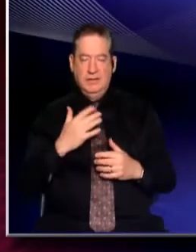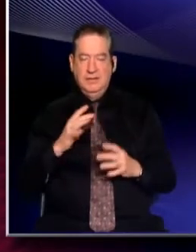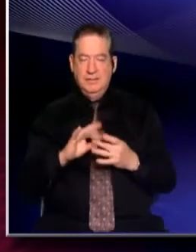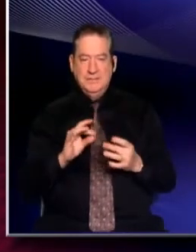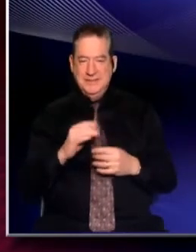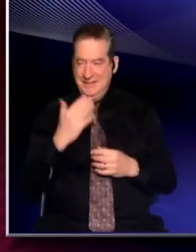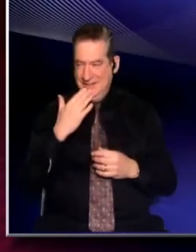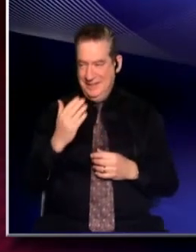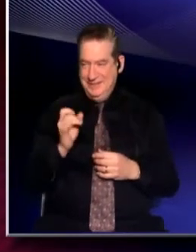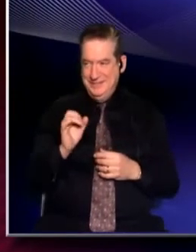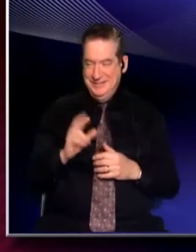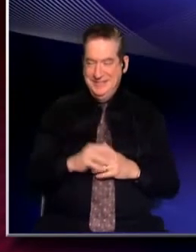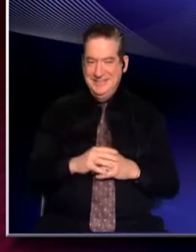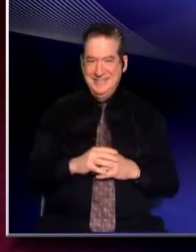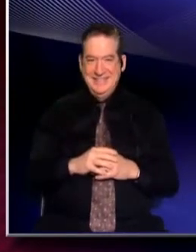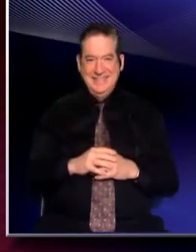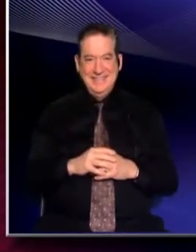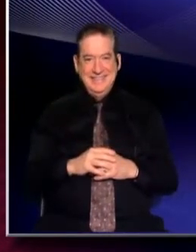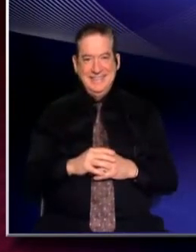sir.